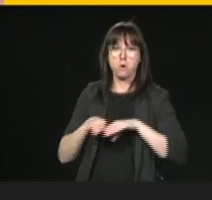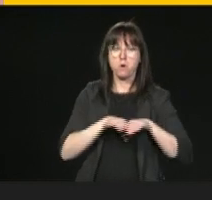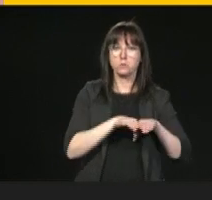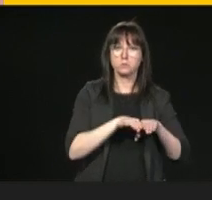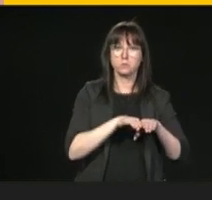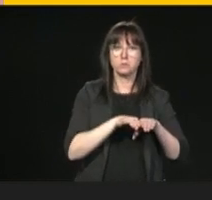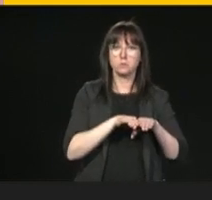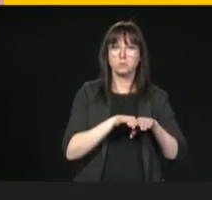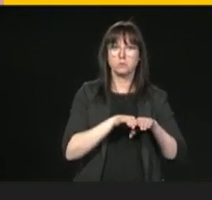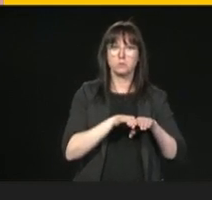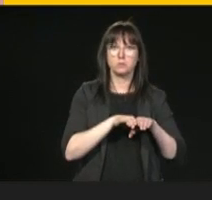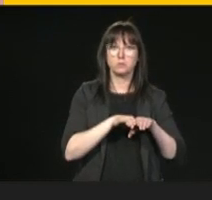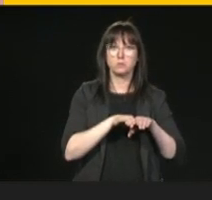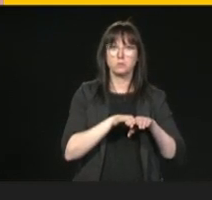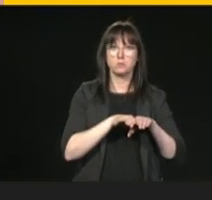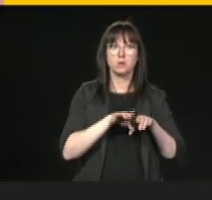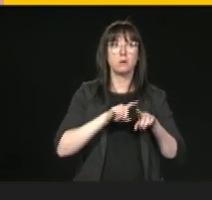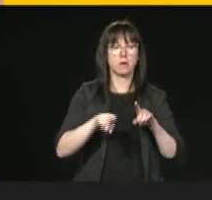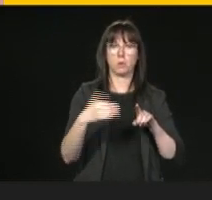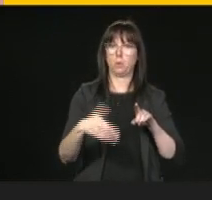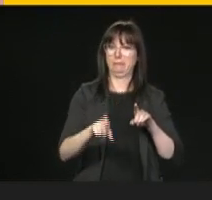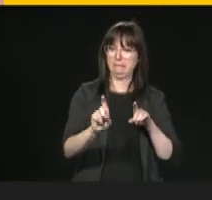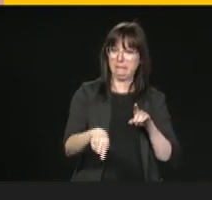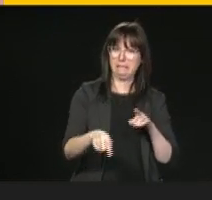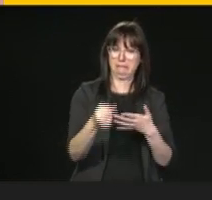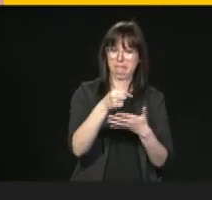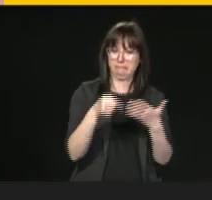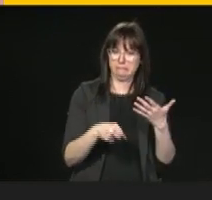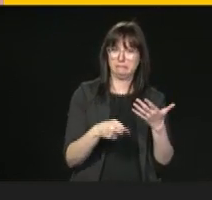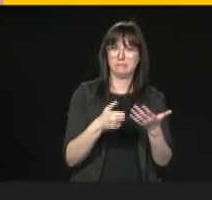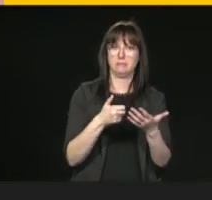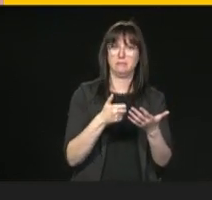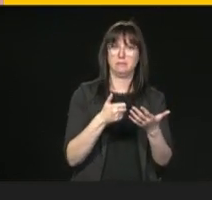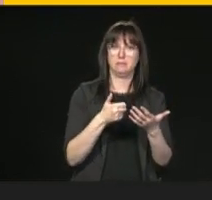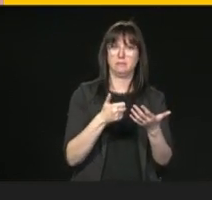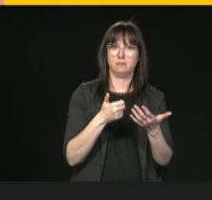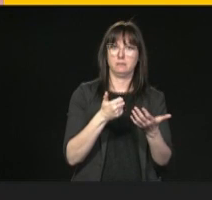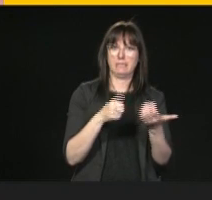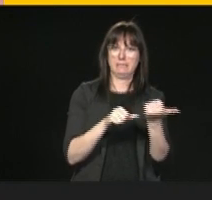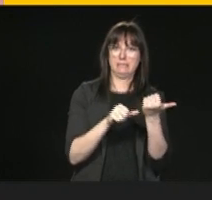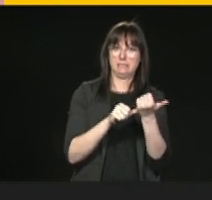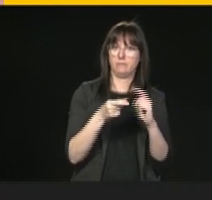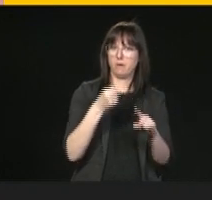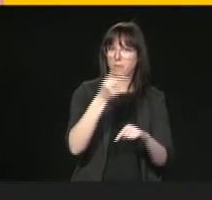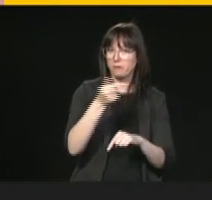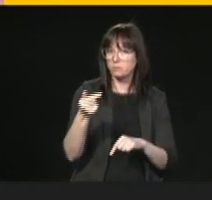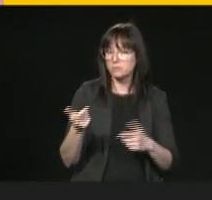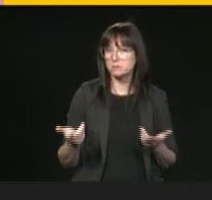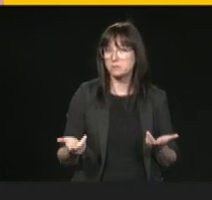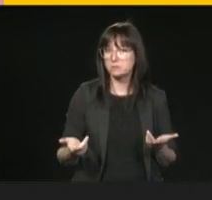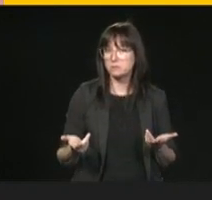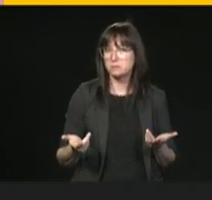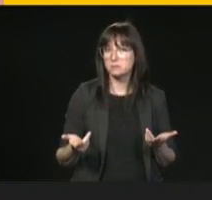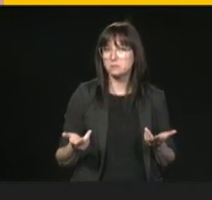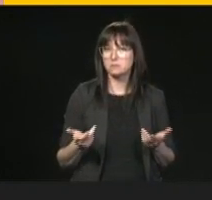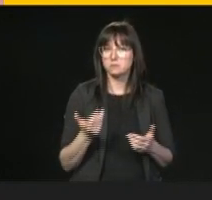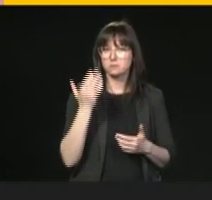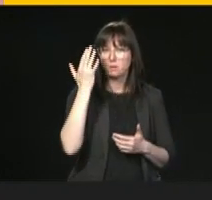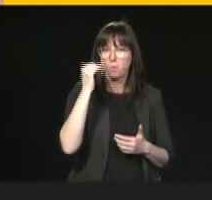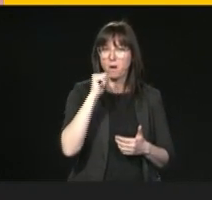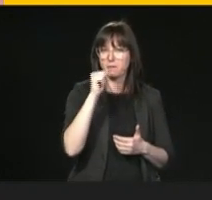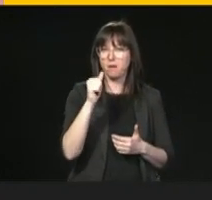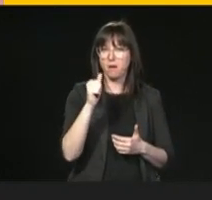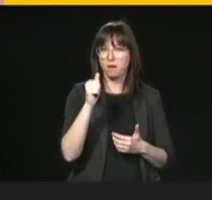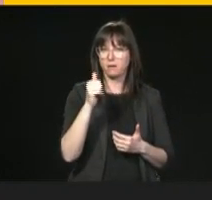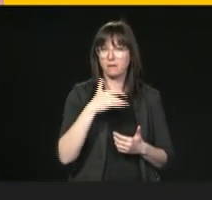demand for assistance from the government. How come we didn't consider these essential services in this